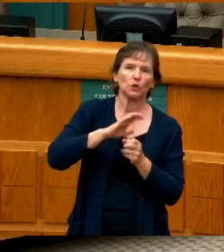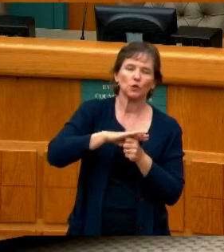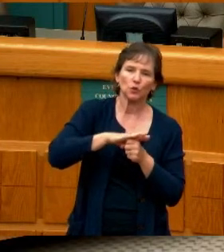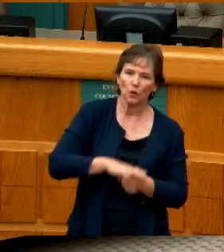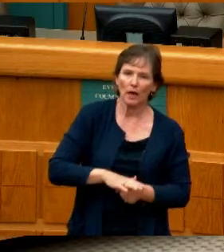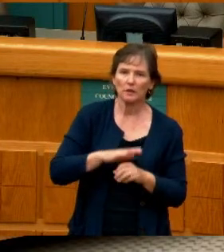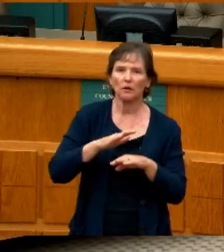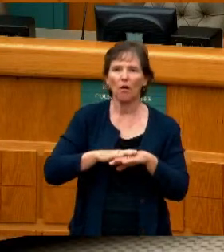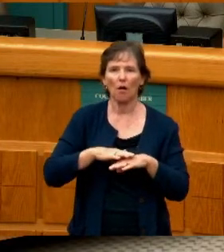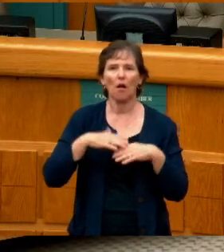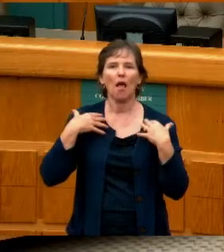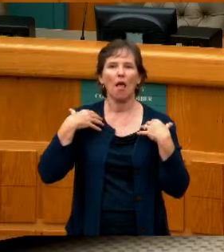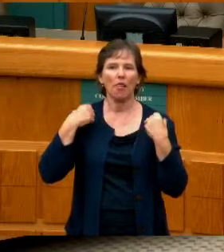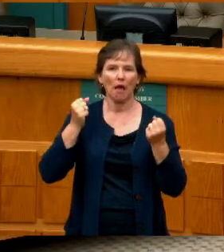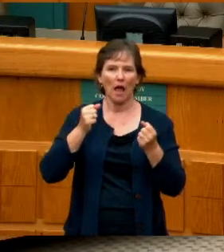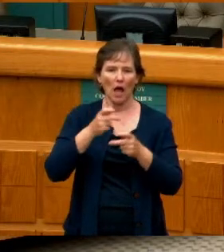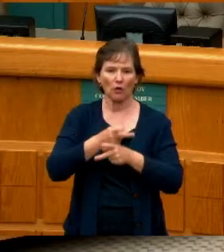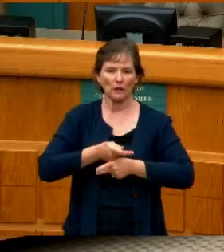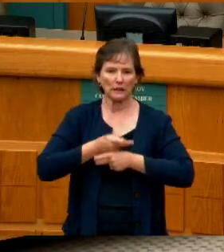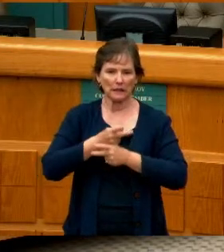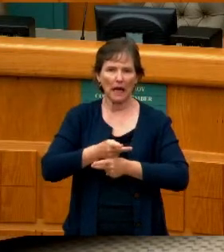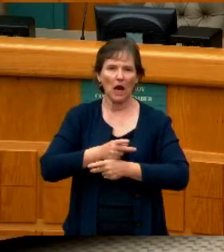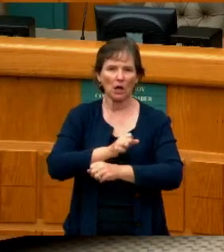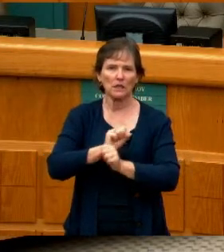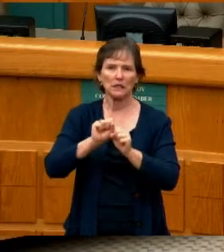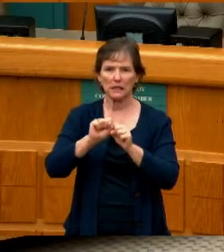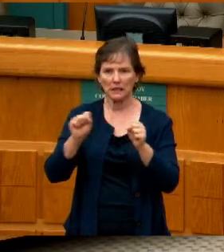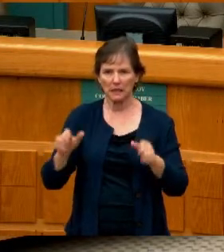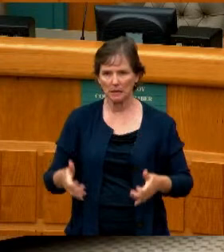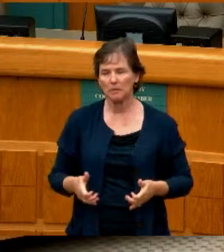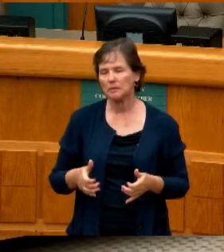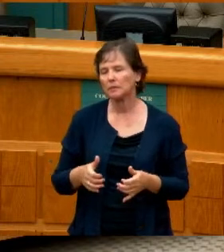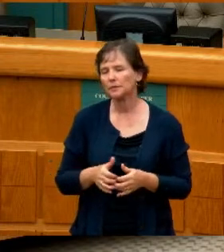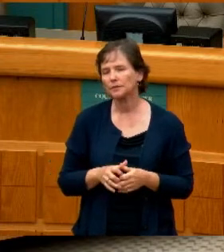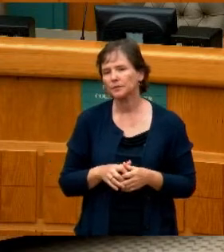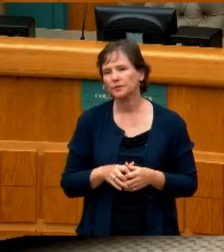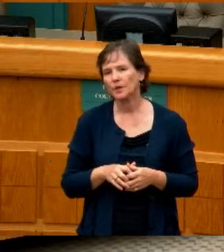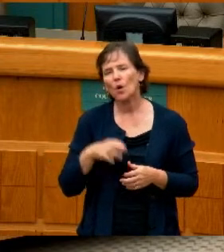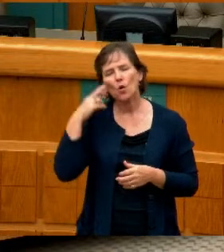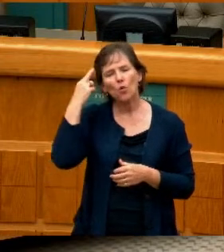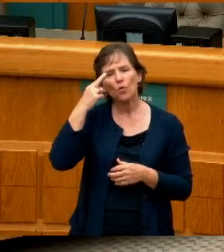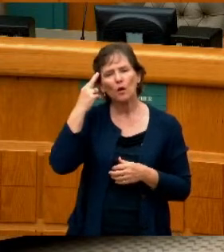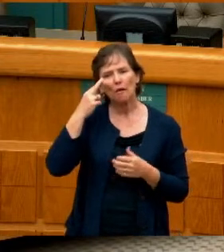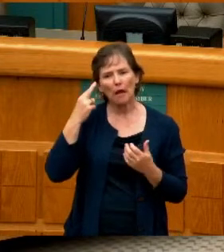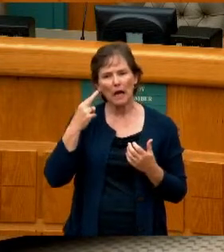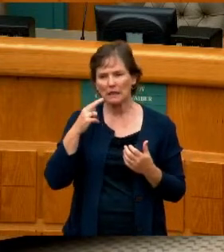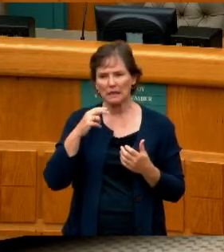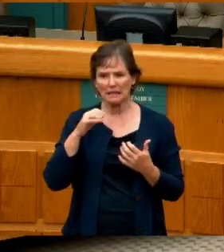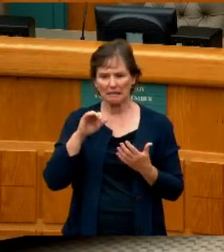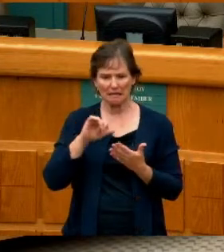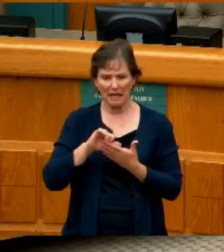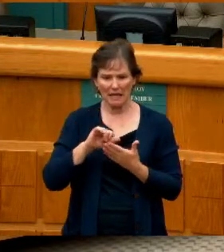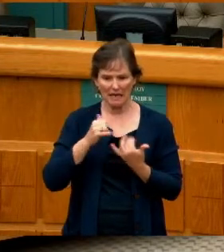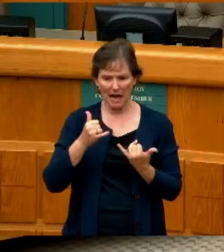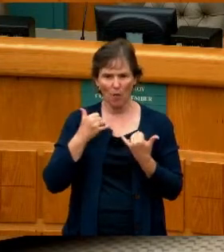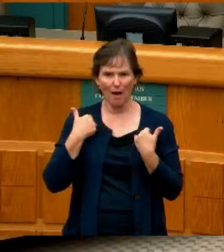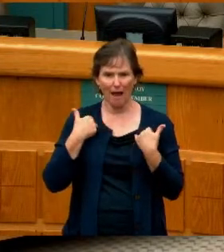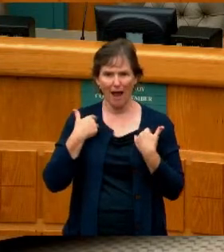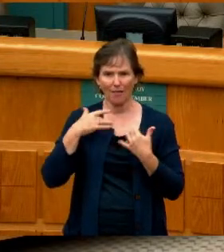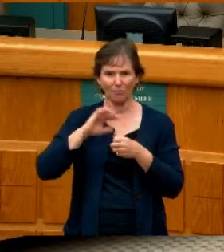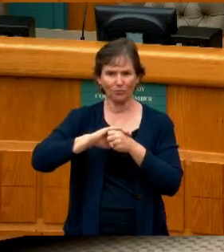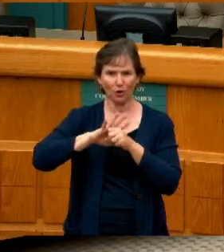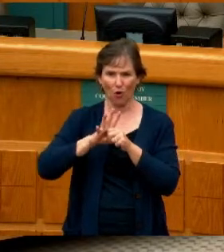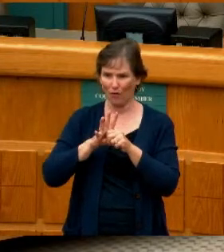strain on our healthcare system. We are asking that all residents be diligent about using all precautionary measures